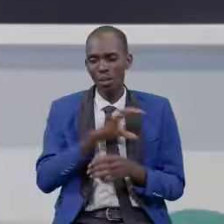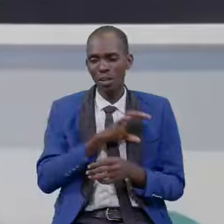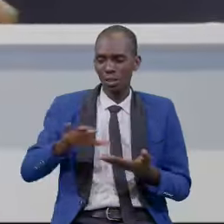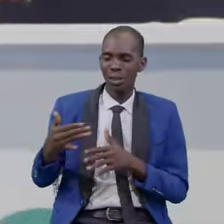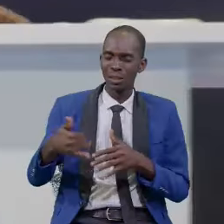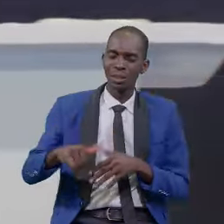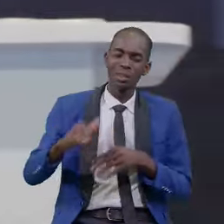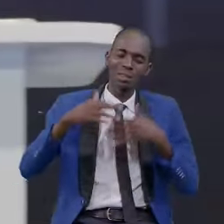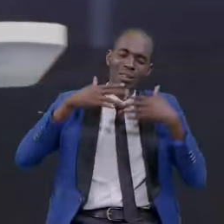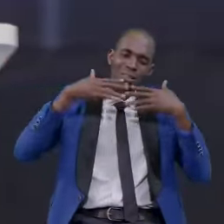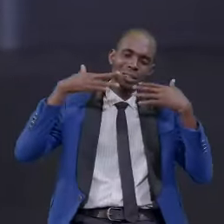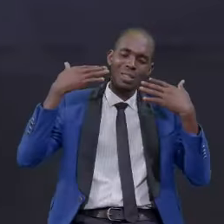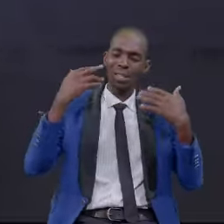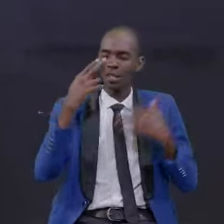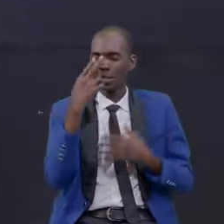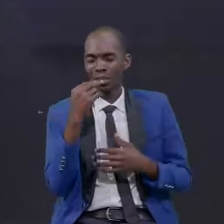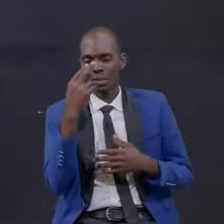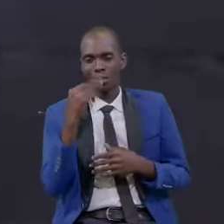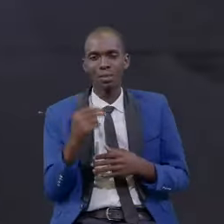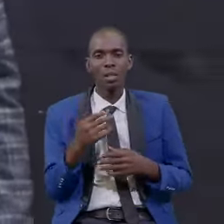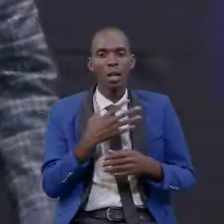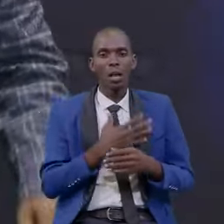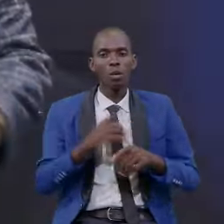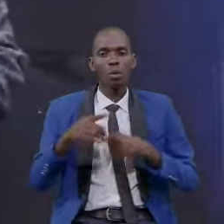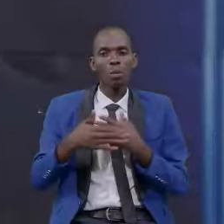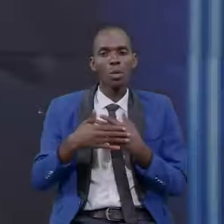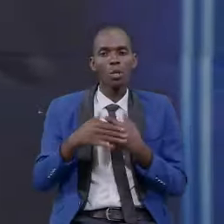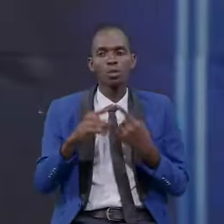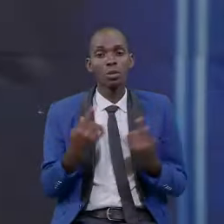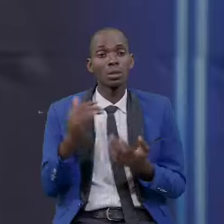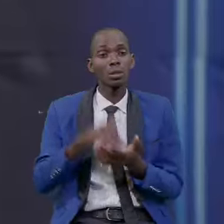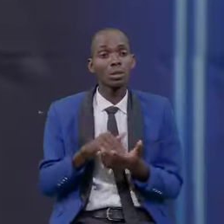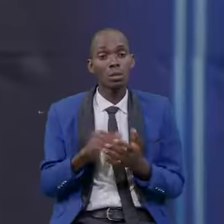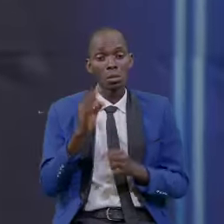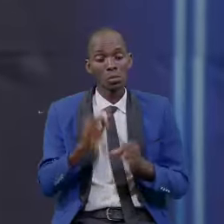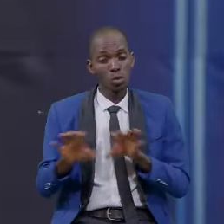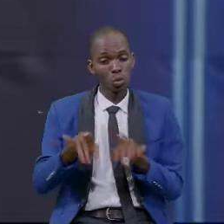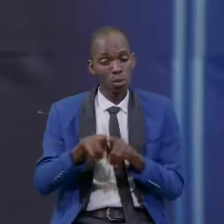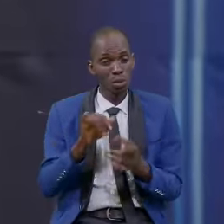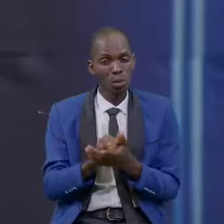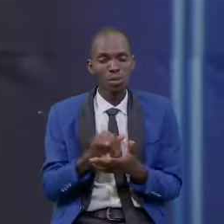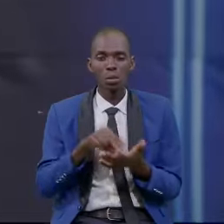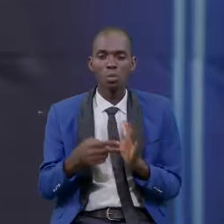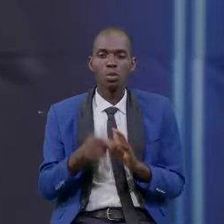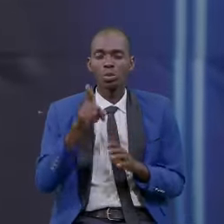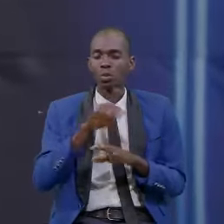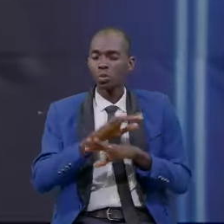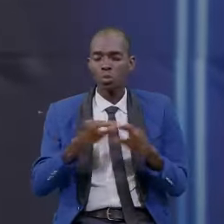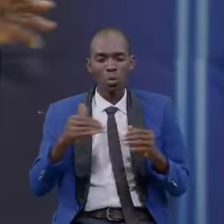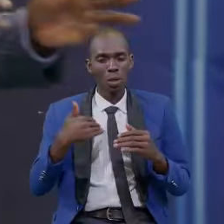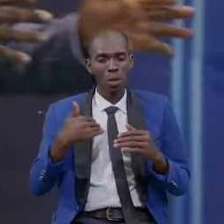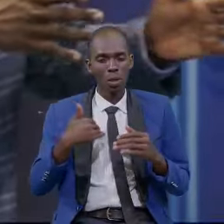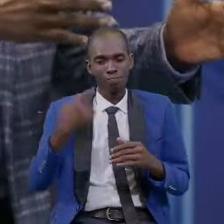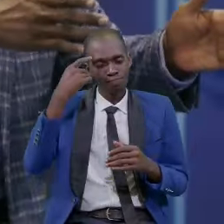that and go back to those sins anymore. If you do, you are thoughtless. You're not thinking. You're